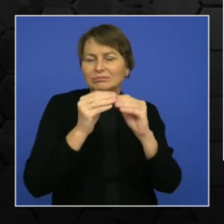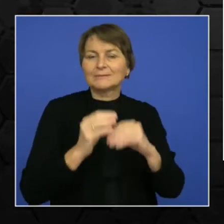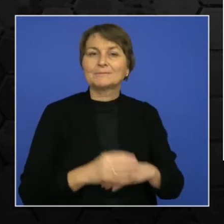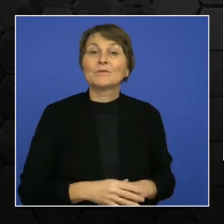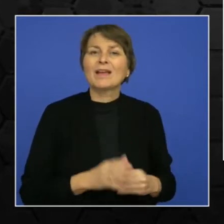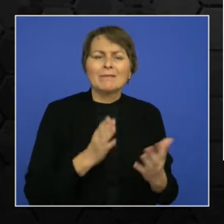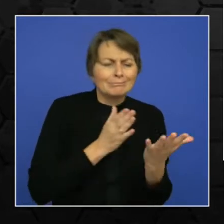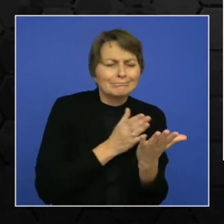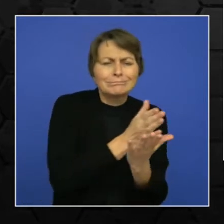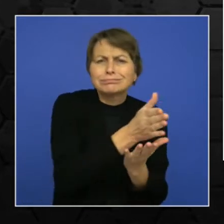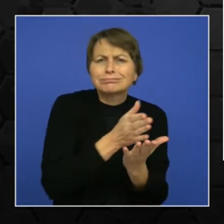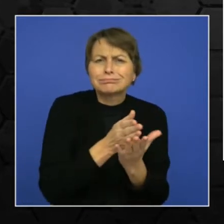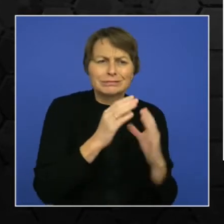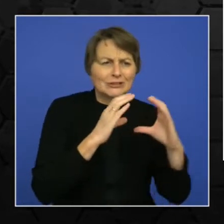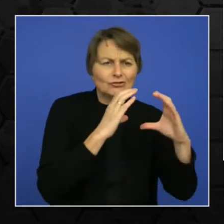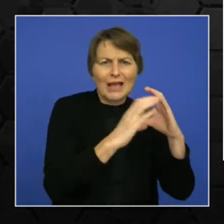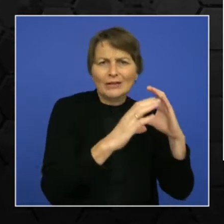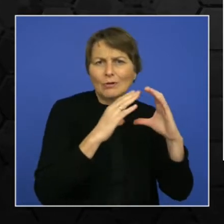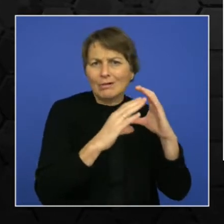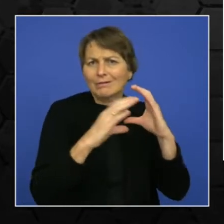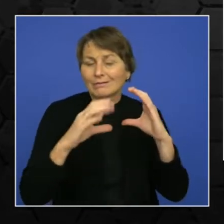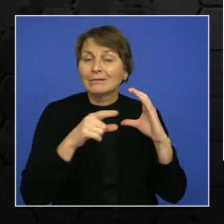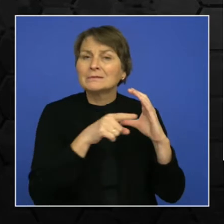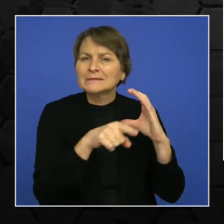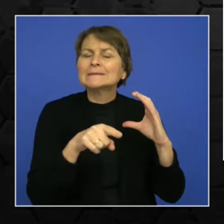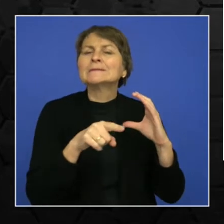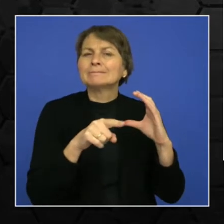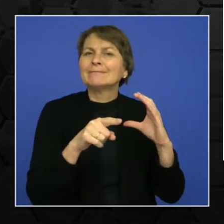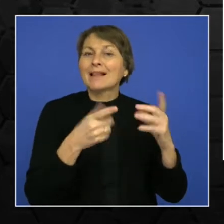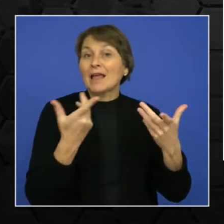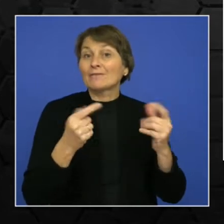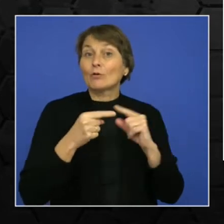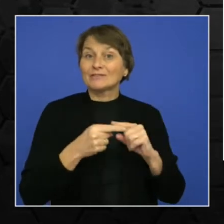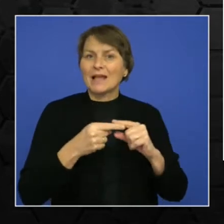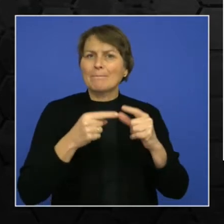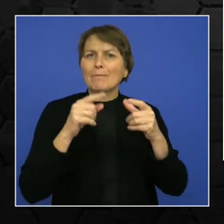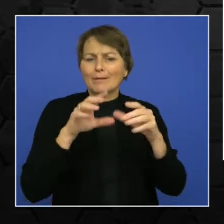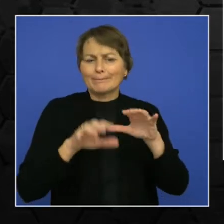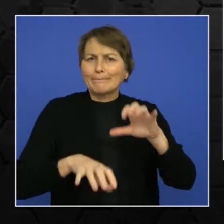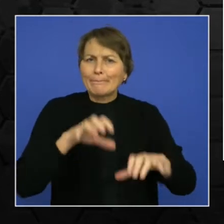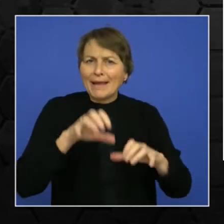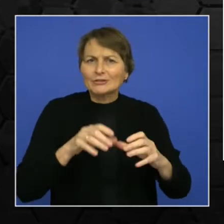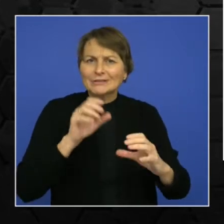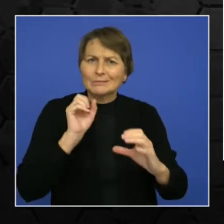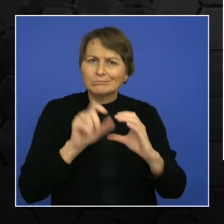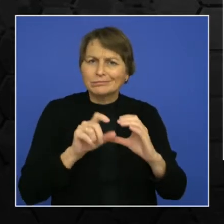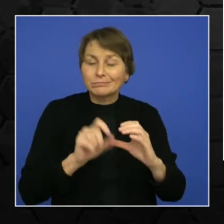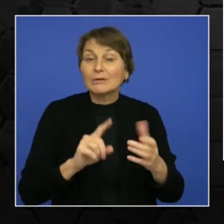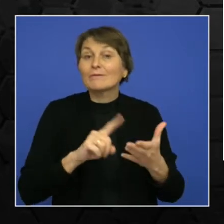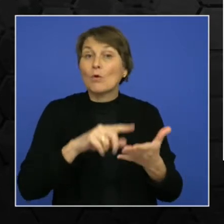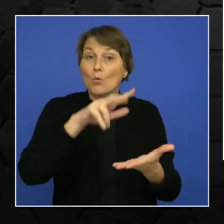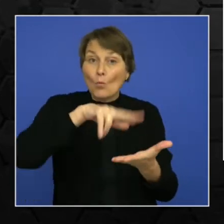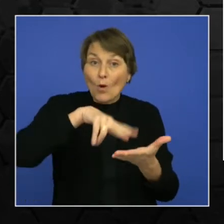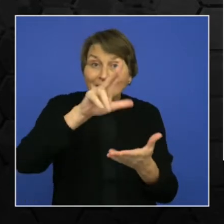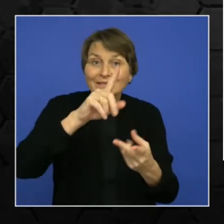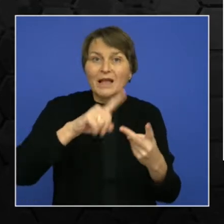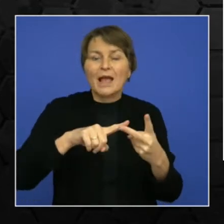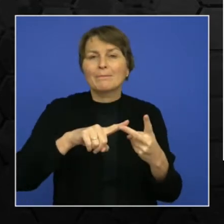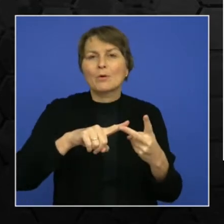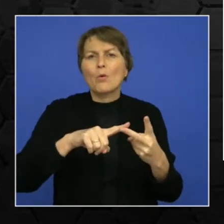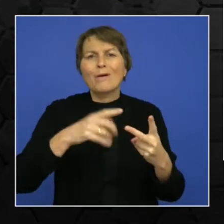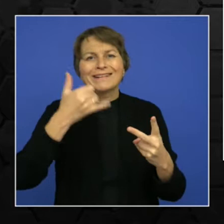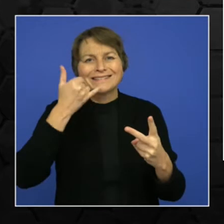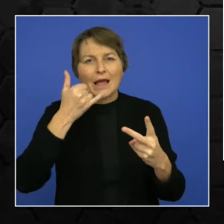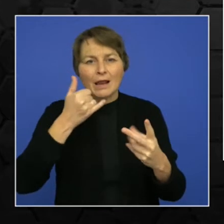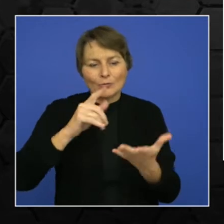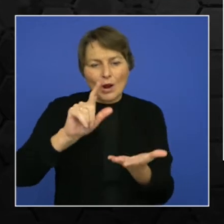the widely used messaging platforms like WhatsApp, Telegram, so on and so forth. So overall, this is